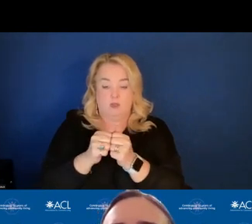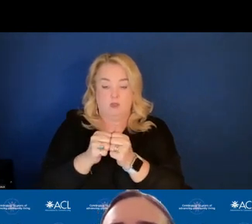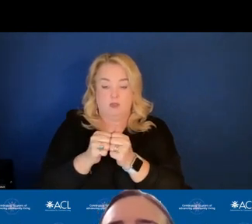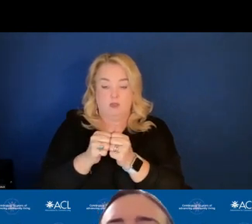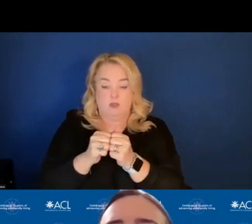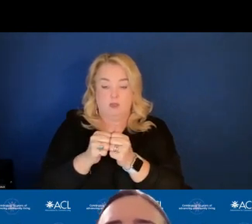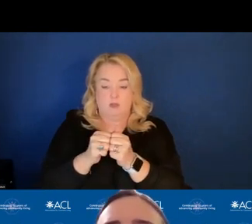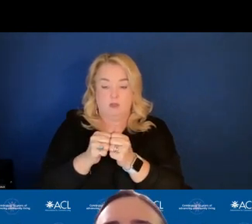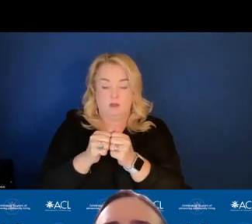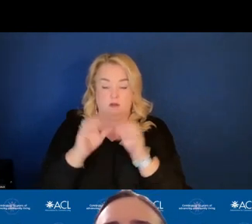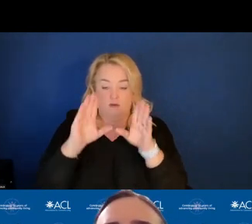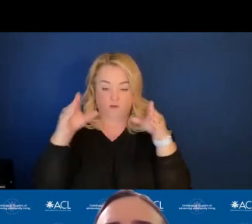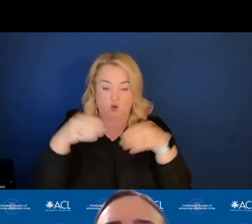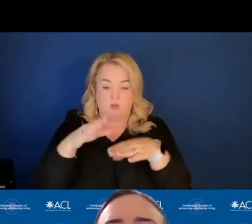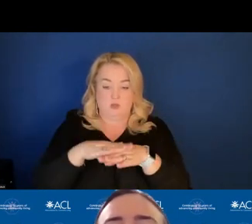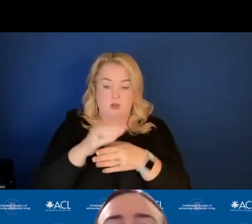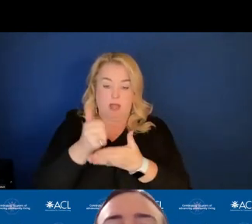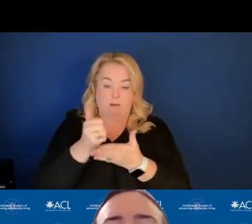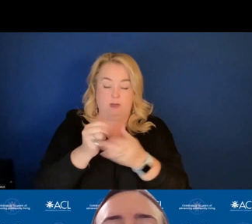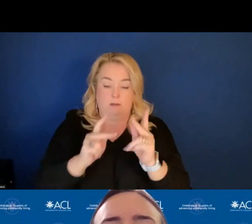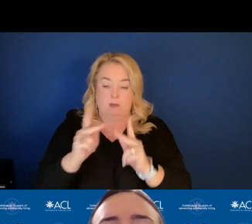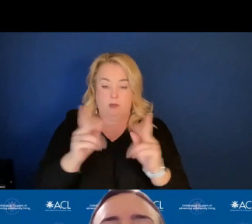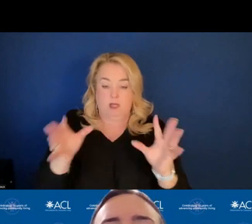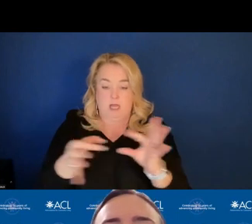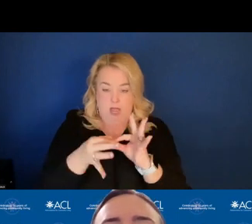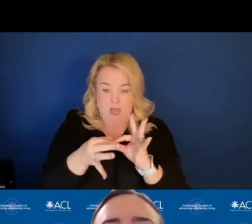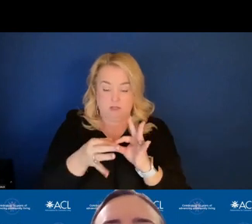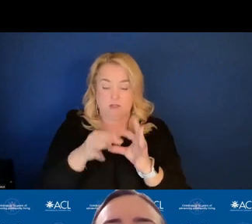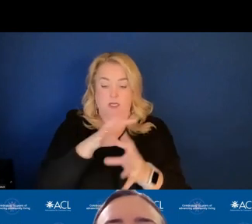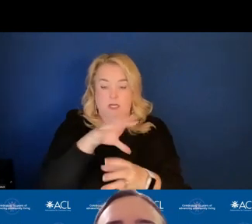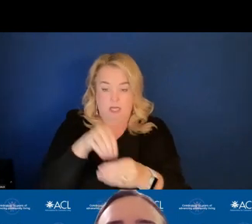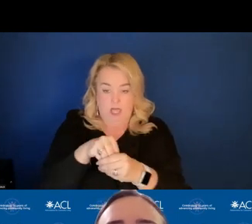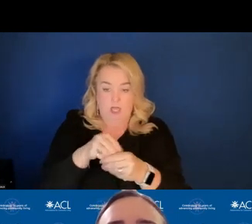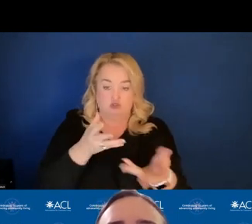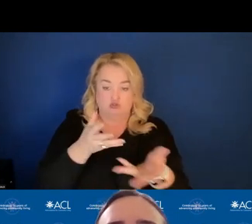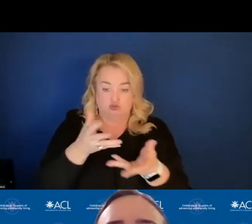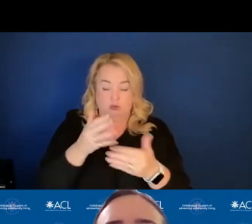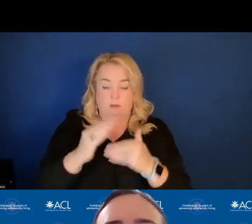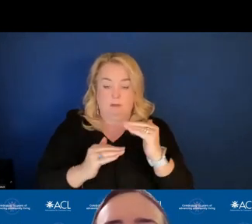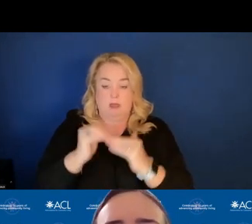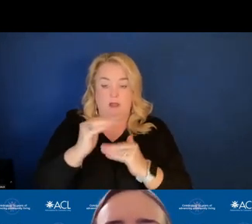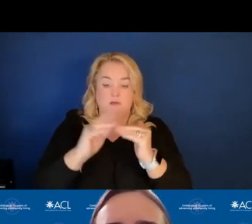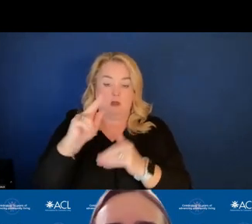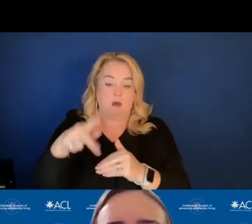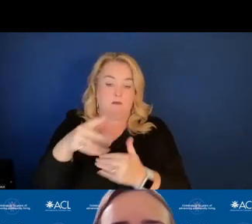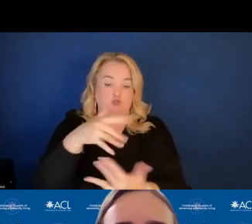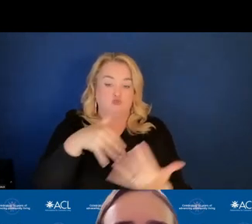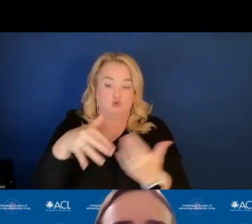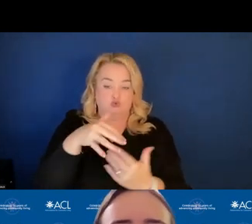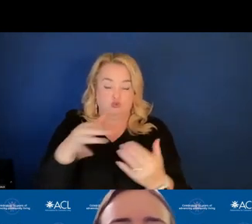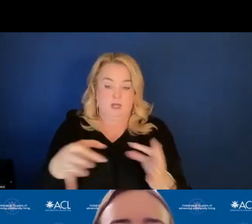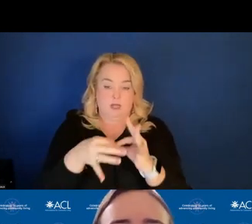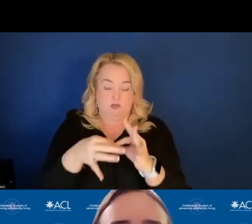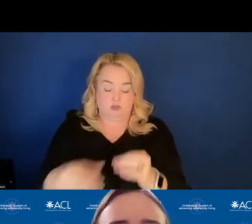and loneliness by helping people connect and engage to build the social connections they need to thrive.